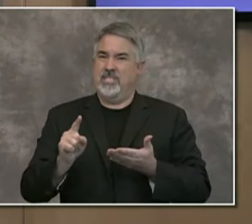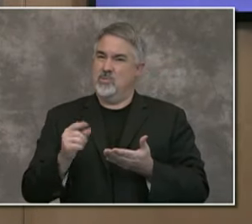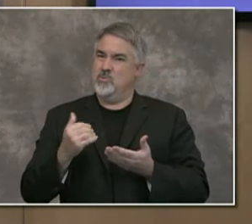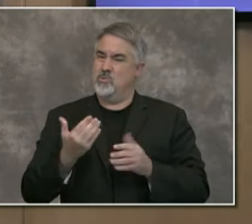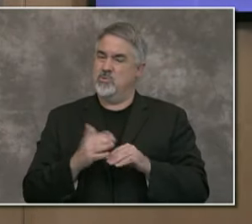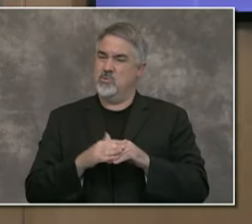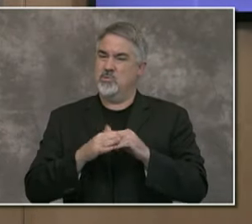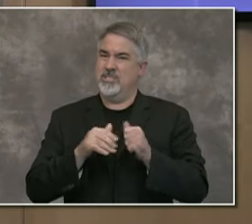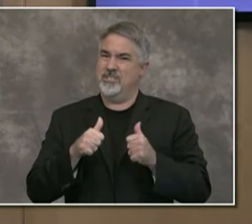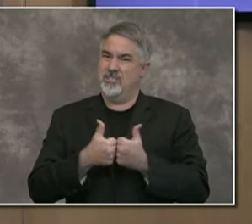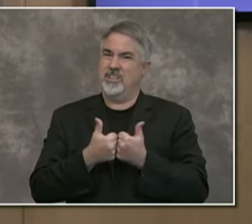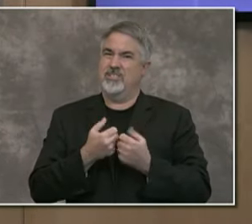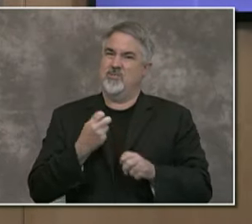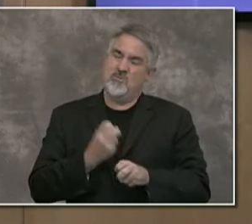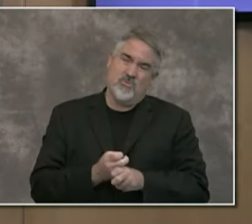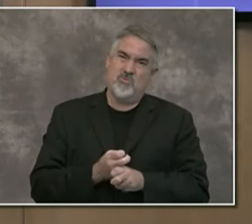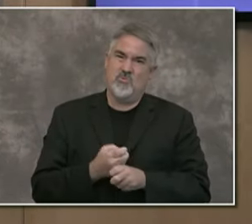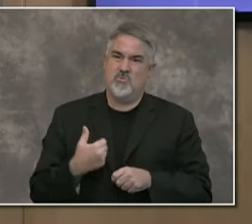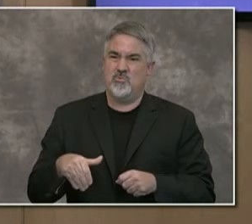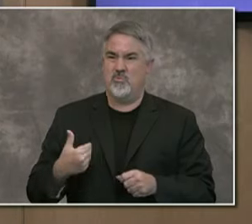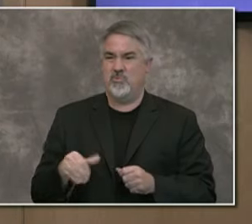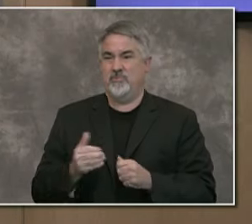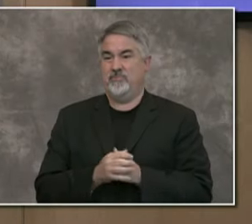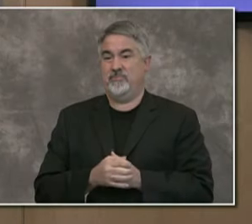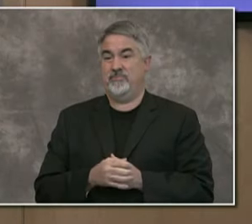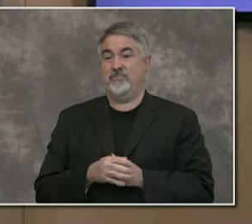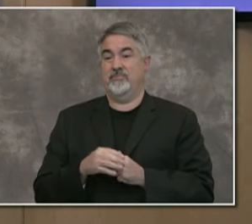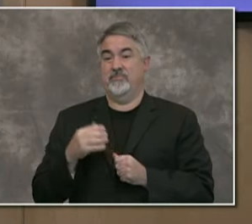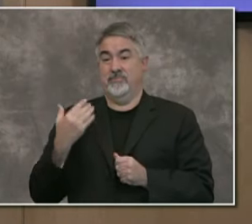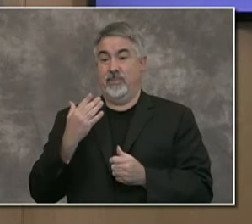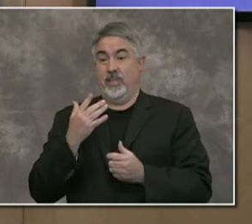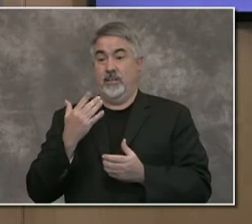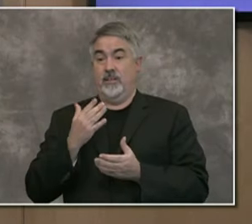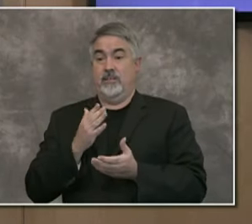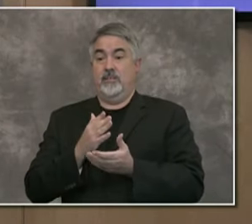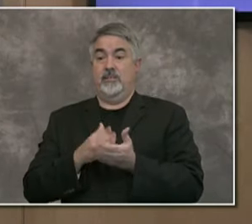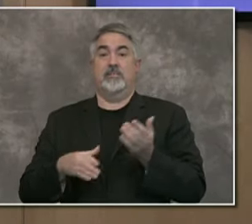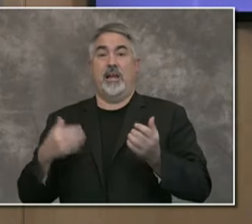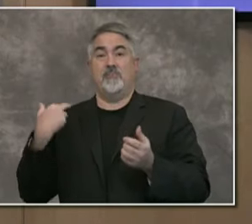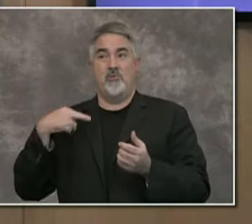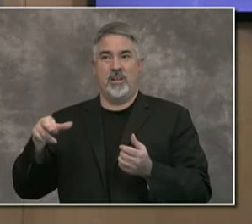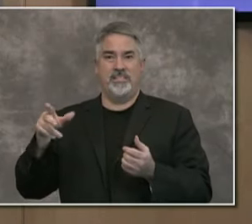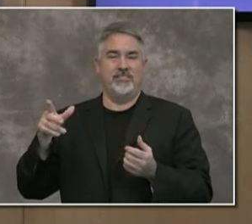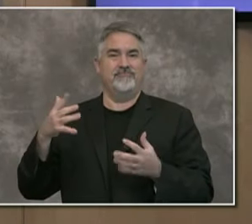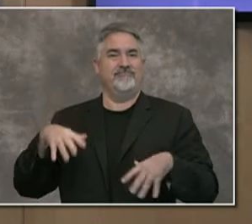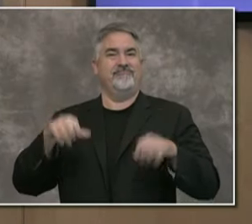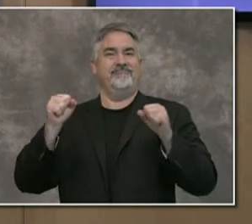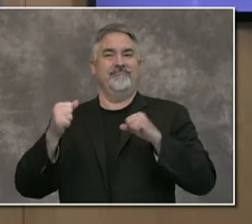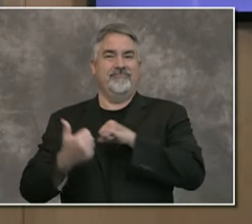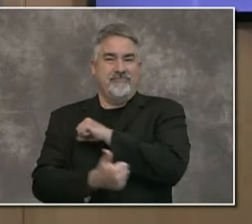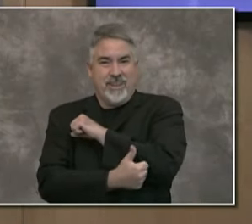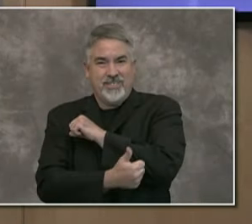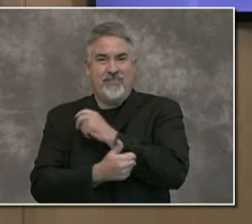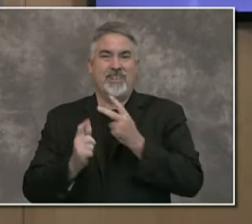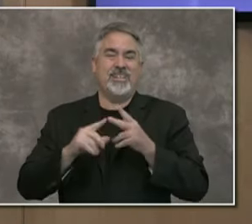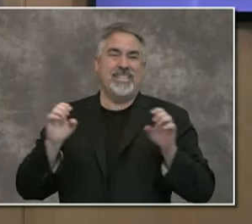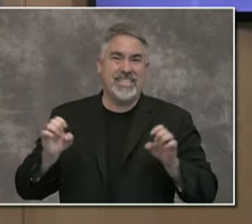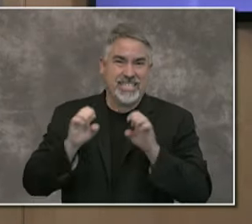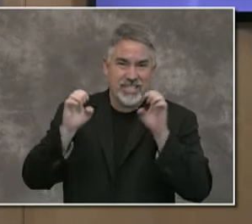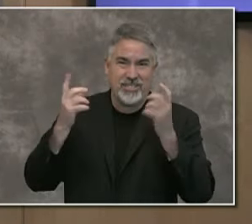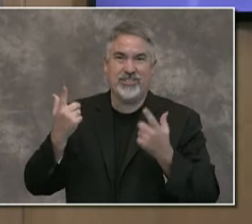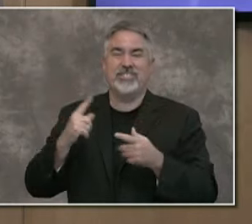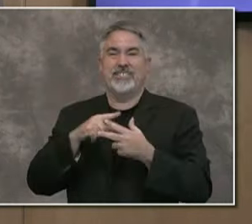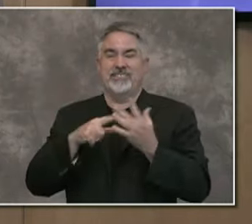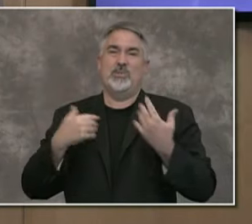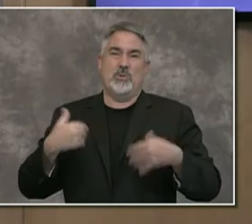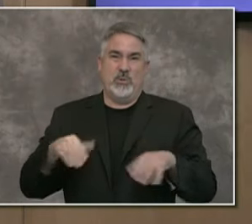begins tonight, ushering in Holy Week for some religions, and Easter is on Sunday. It's a time of contemplation and